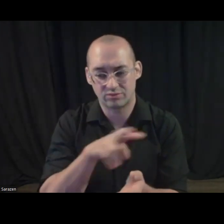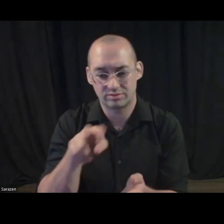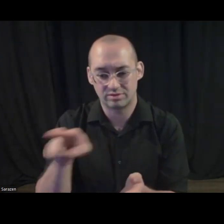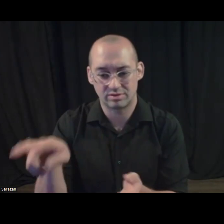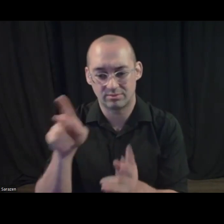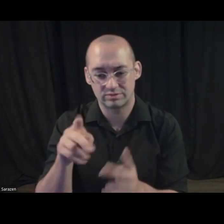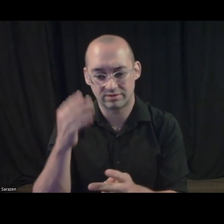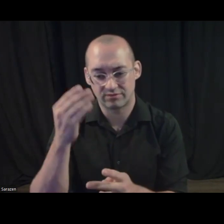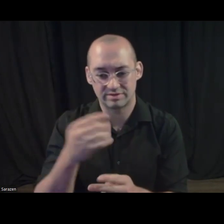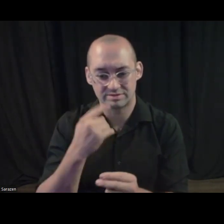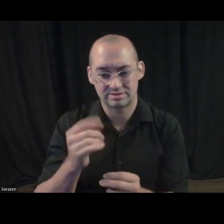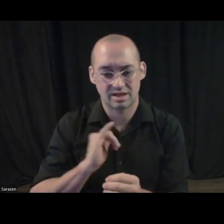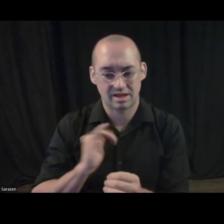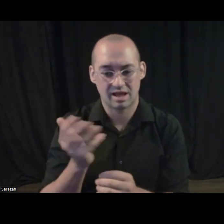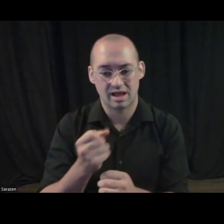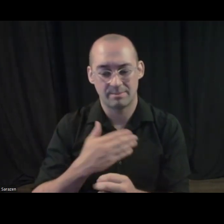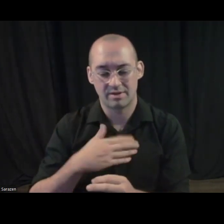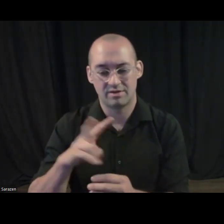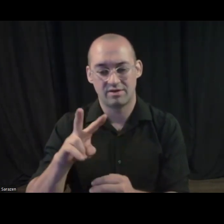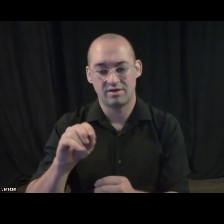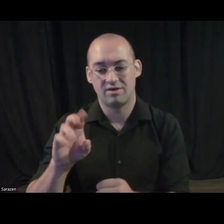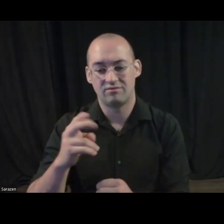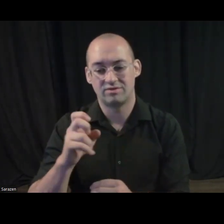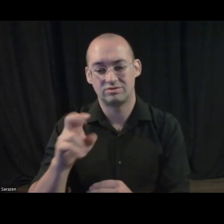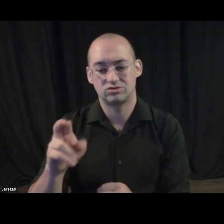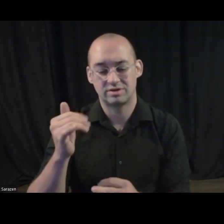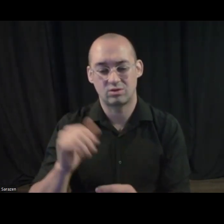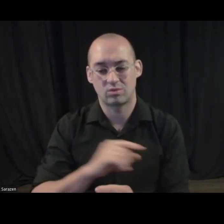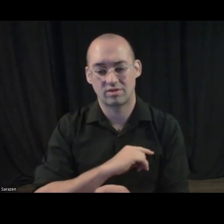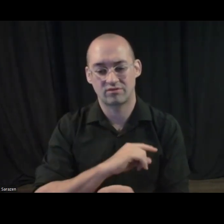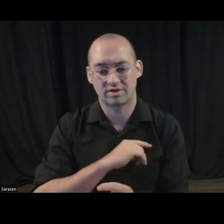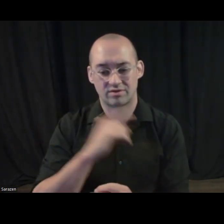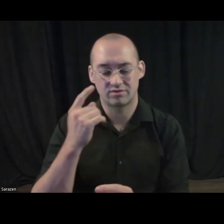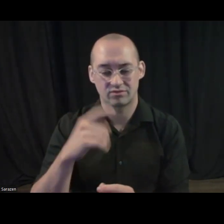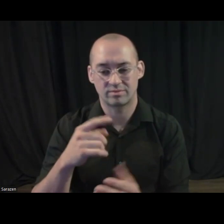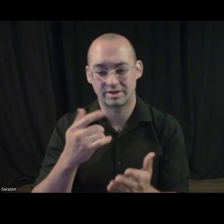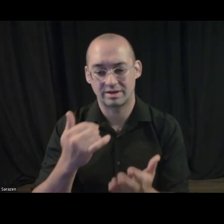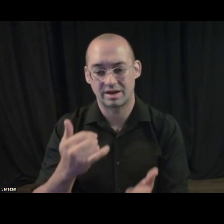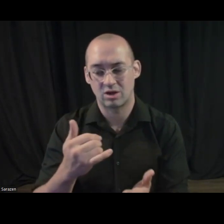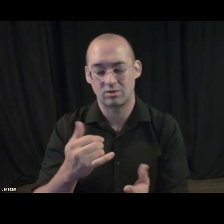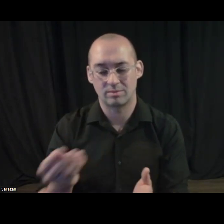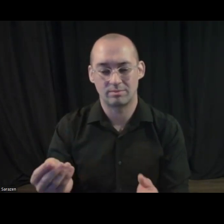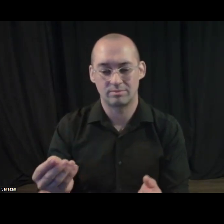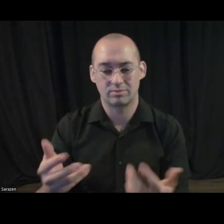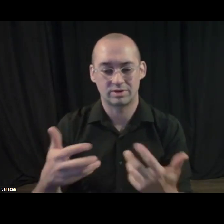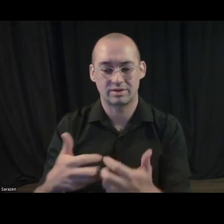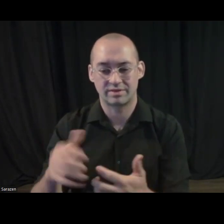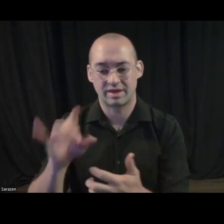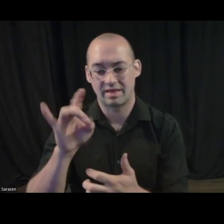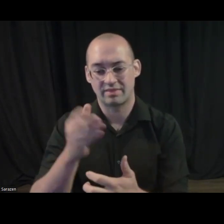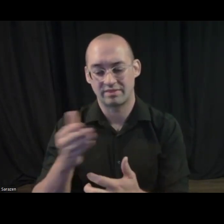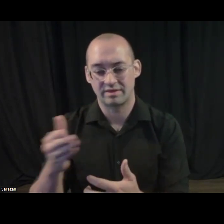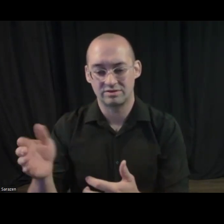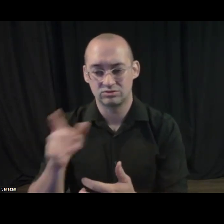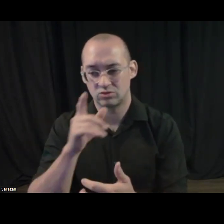says, well, I got my voucher. I qualified for my voucher. But you put together the 8 things of who we're